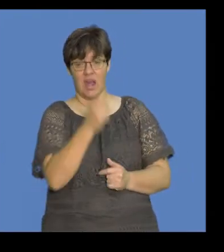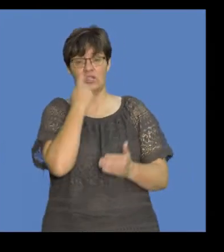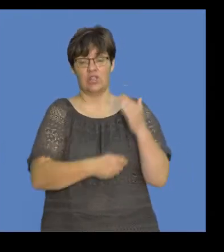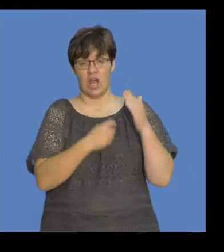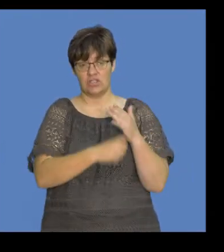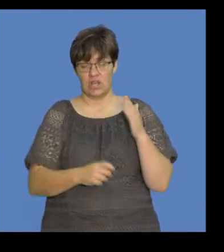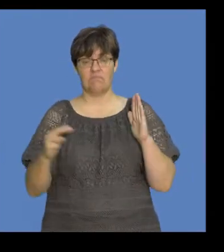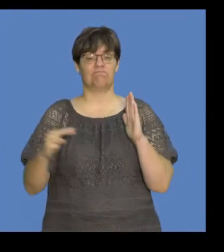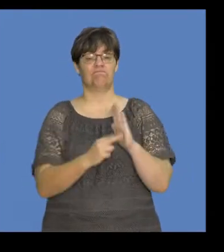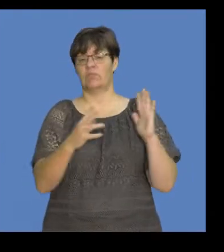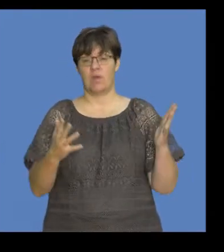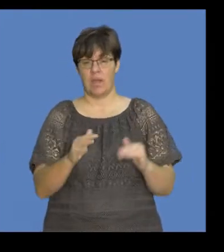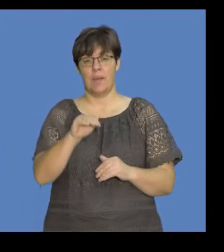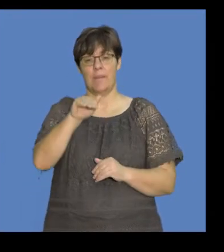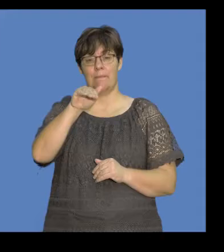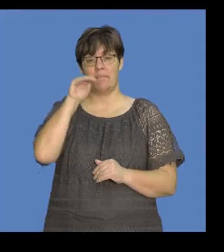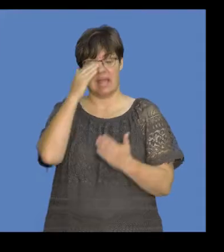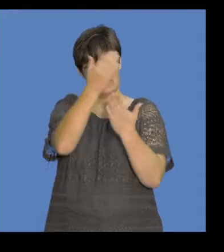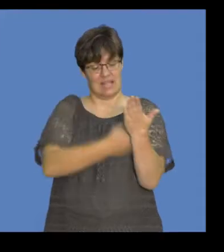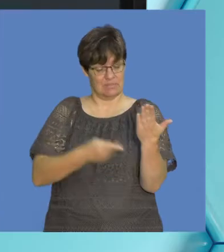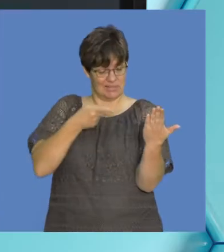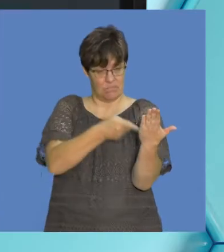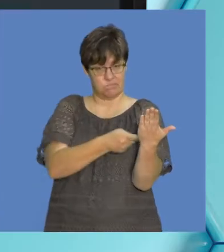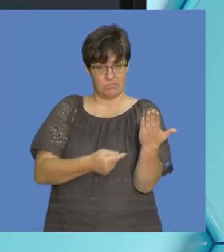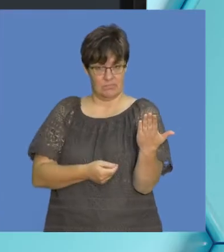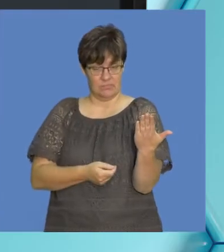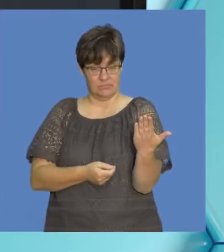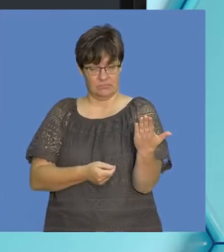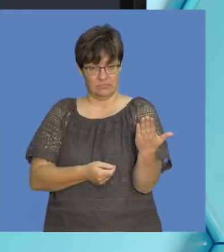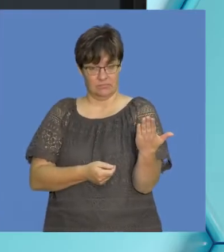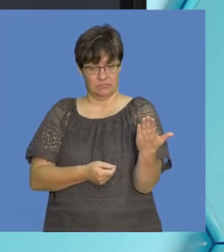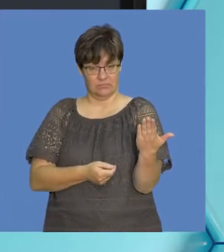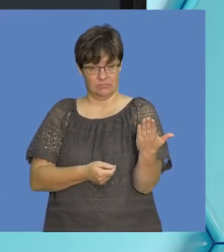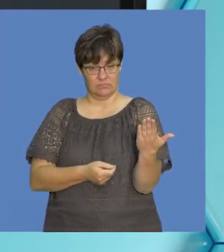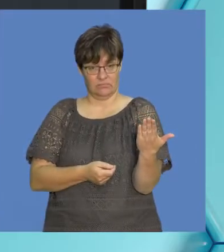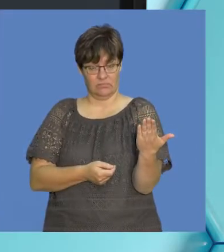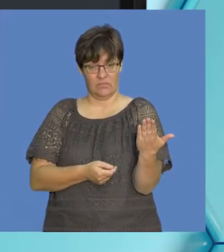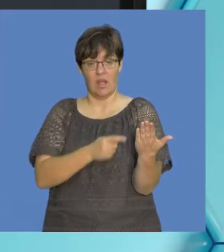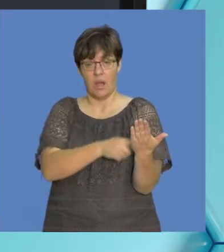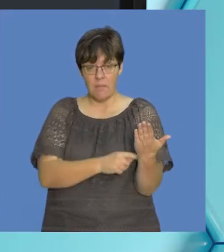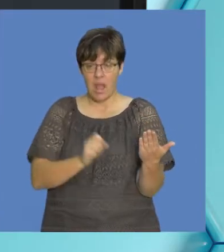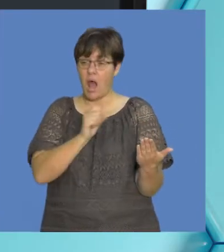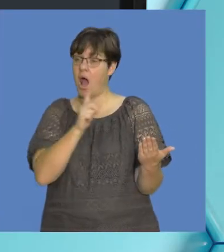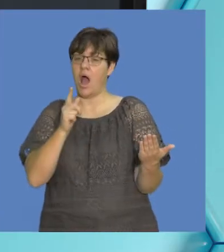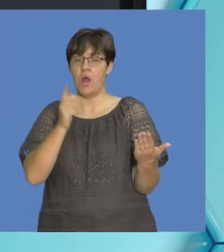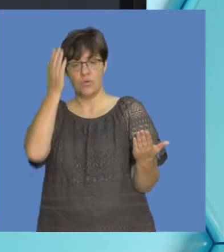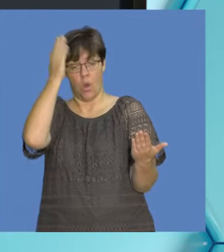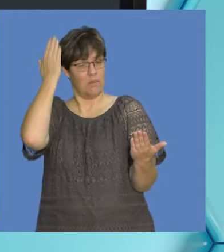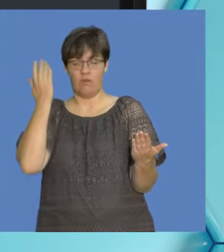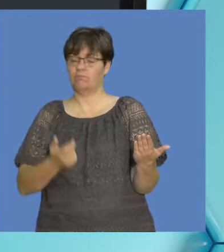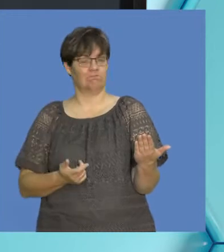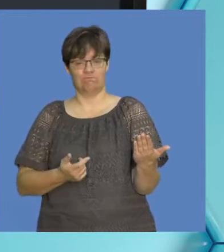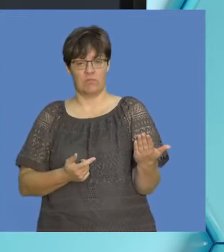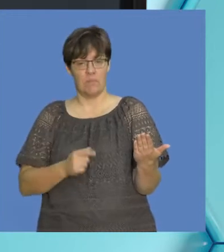are reflected in the bank statement. It means you only become aware of them when